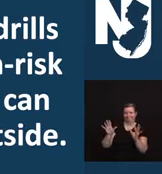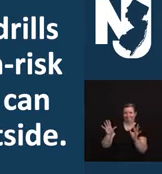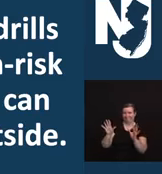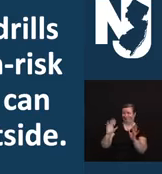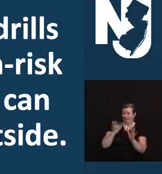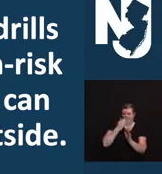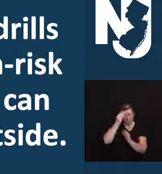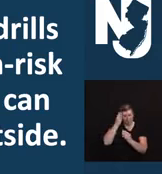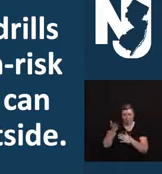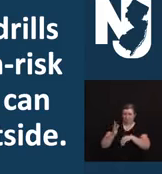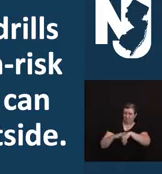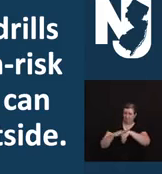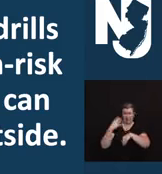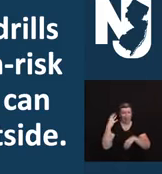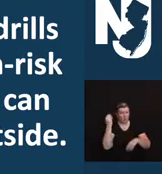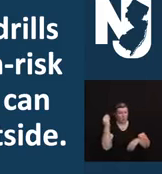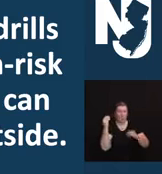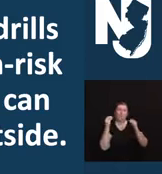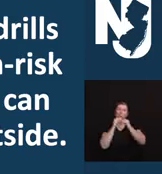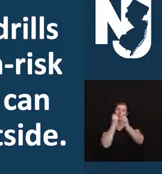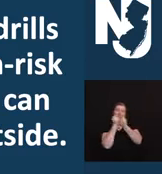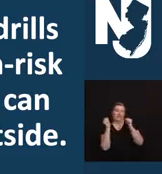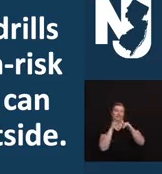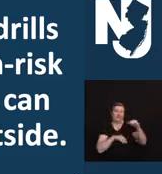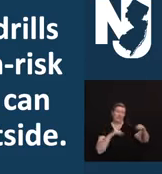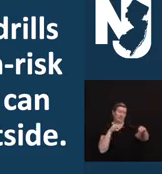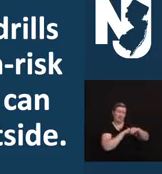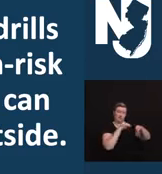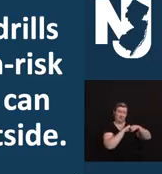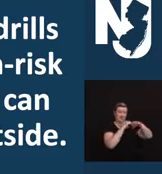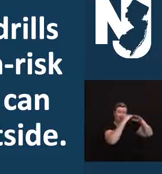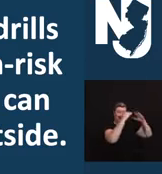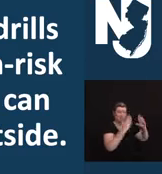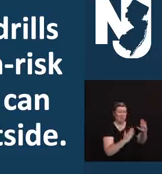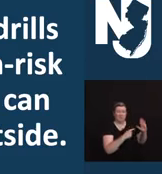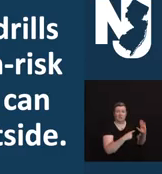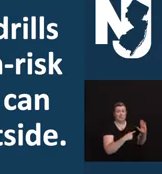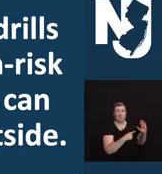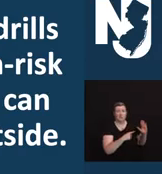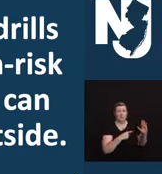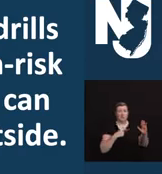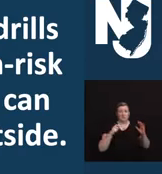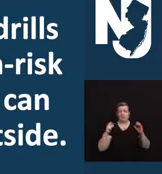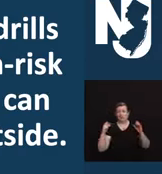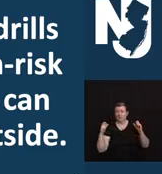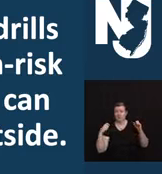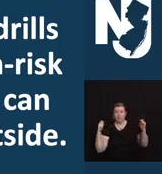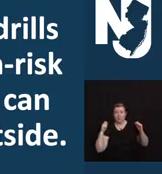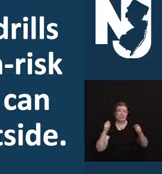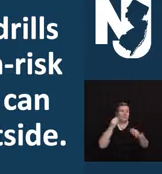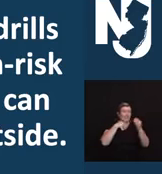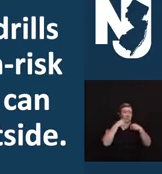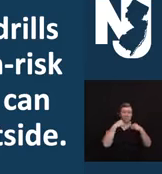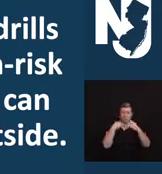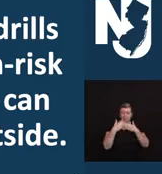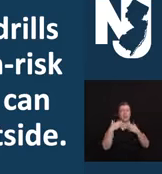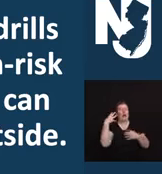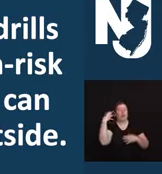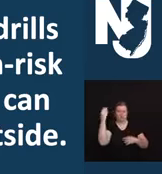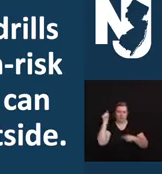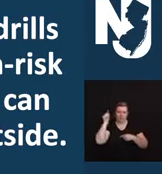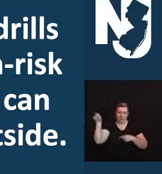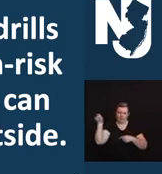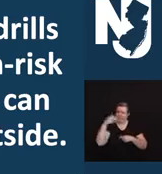indoor activities, and that spans everything from exercise to dining. And where we can believe